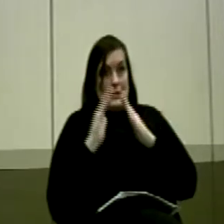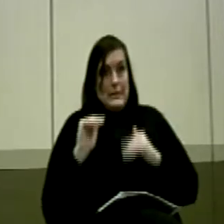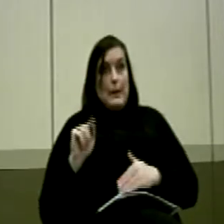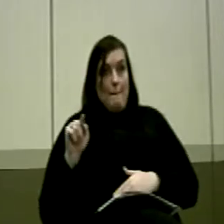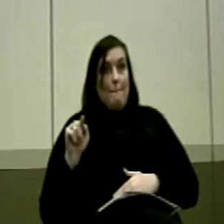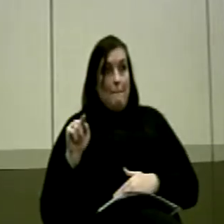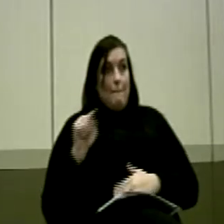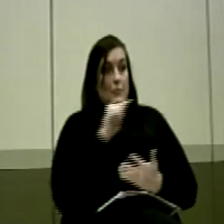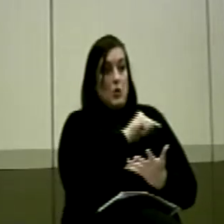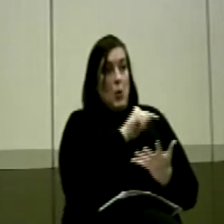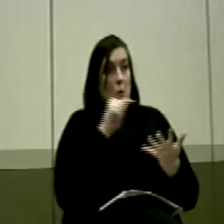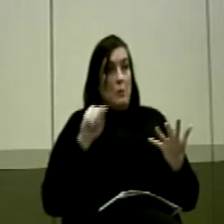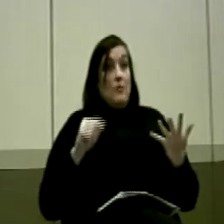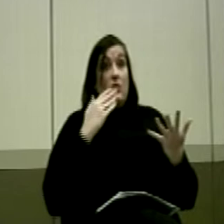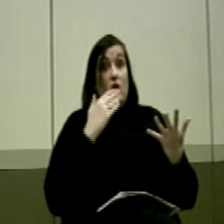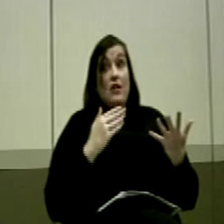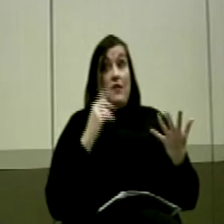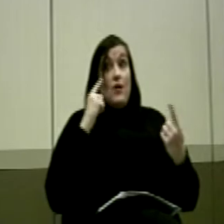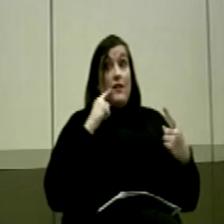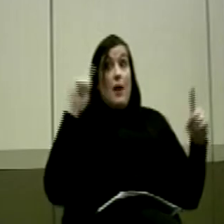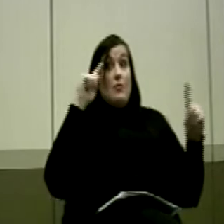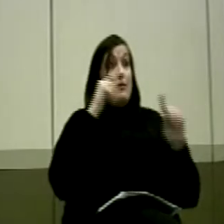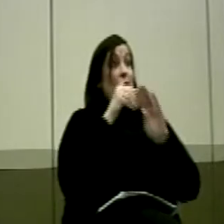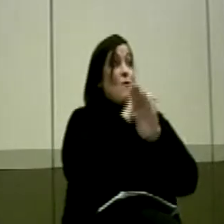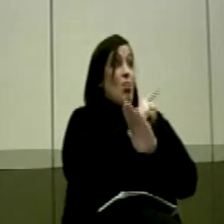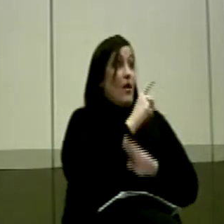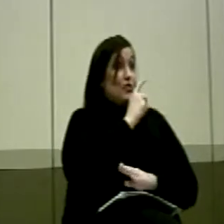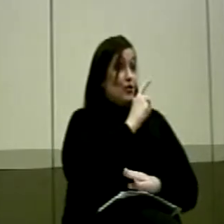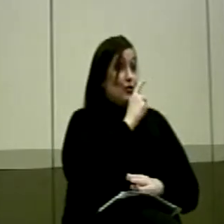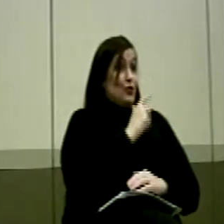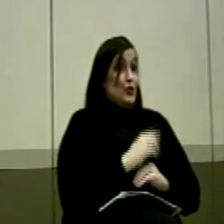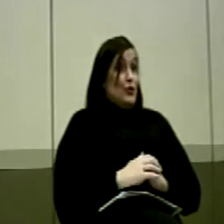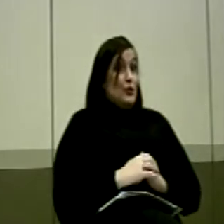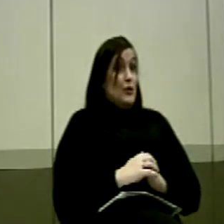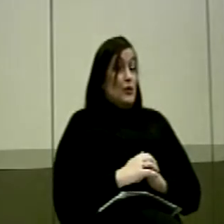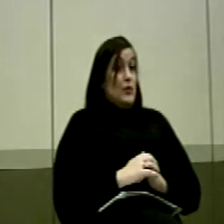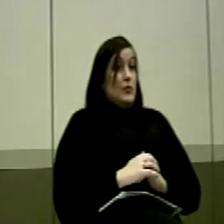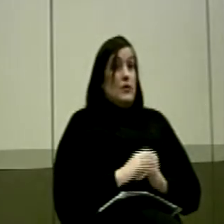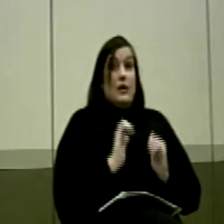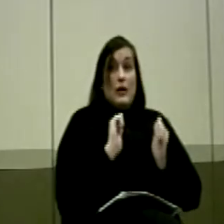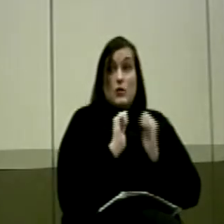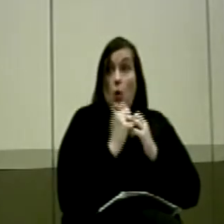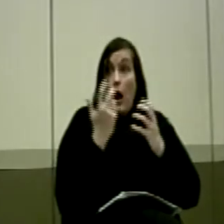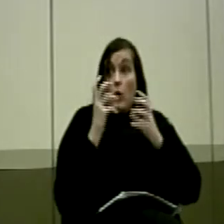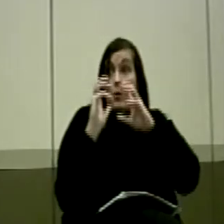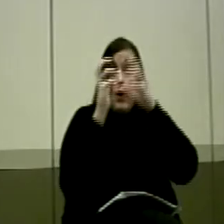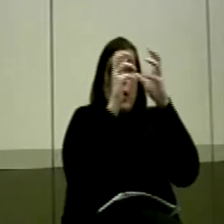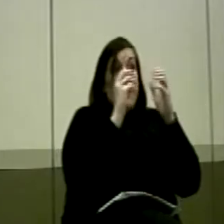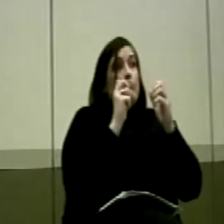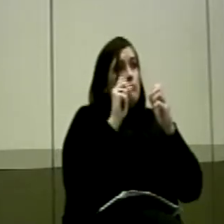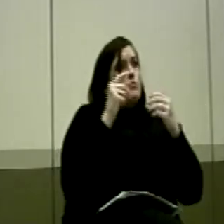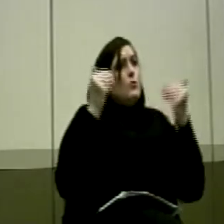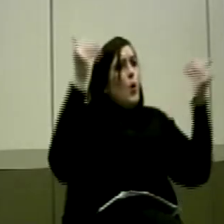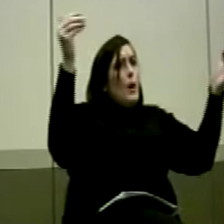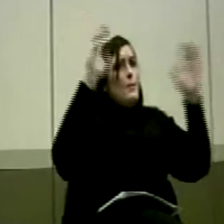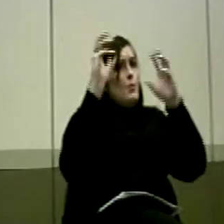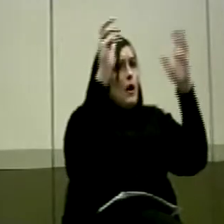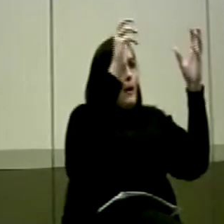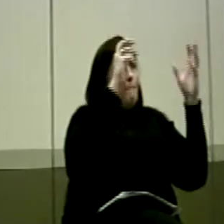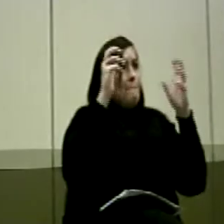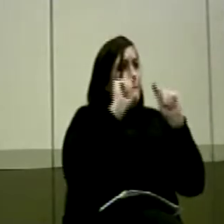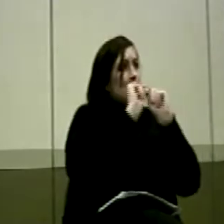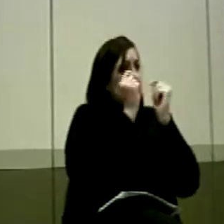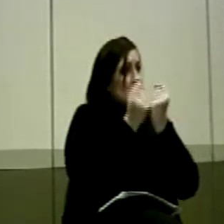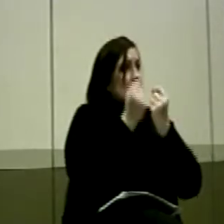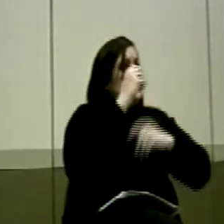okay? So I don't know how you want to break up there, but again, just break up in teams or tables or something like that, and just try to start thinking